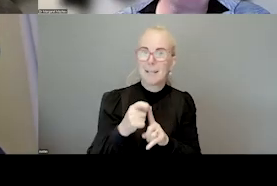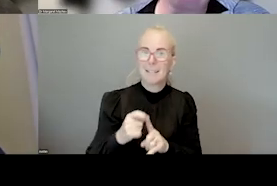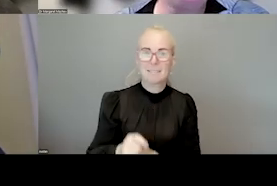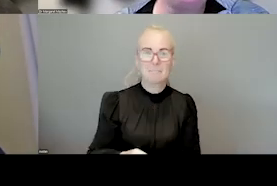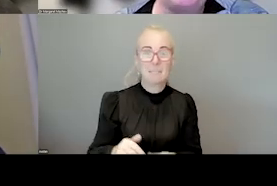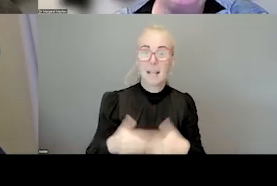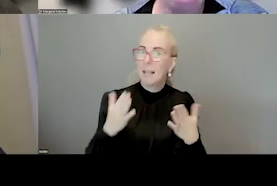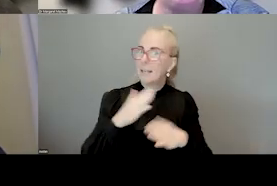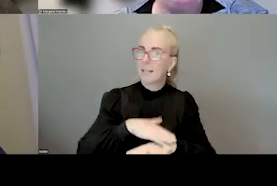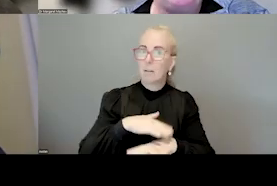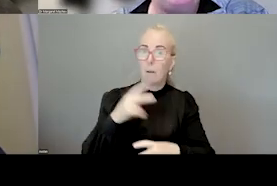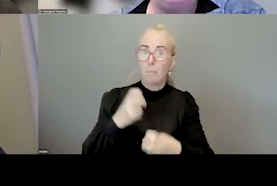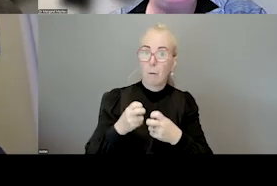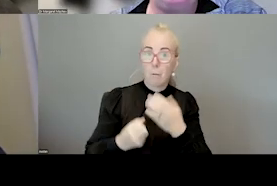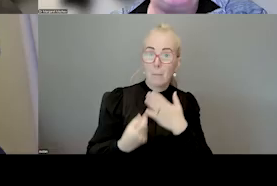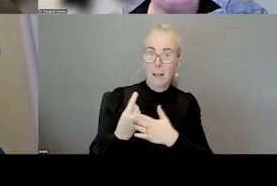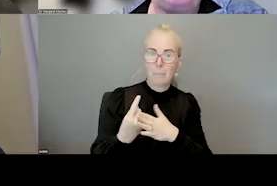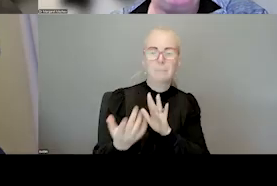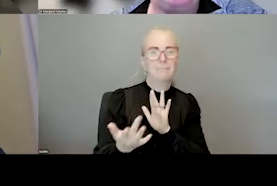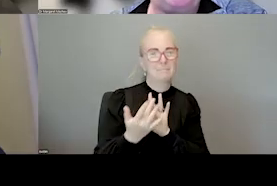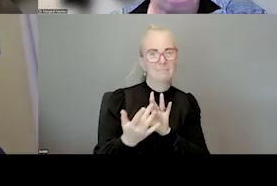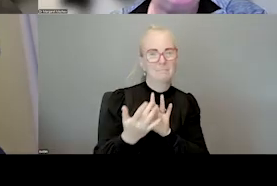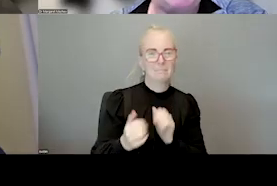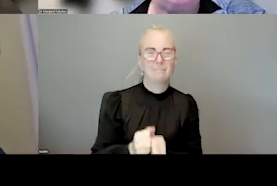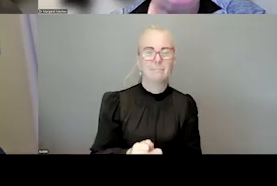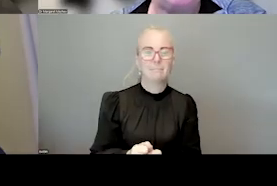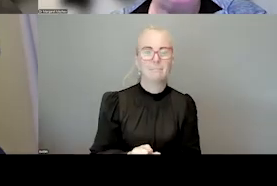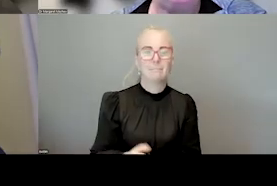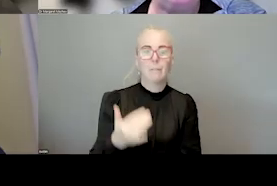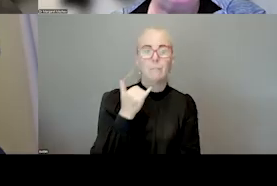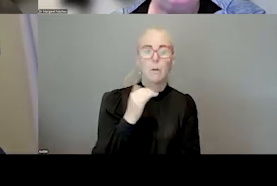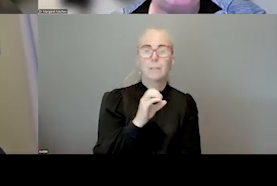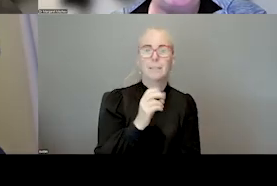the problem arises. And that phone number, I'll read it out, which is